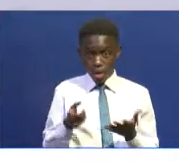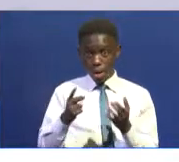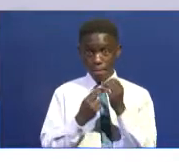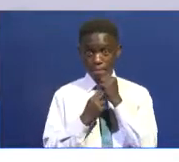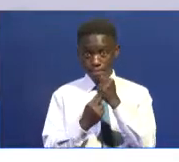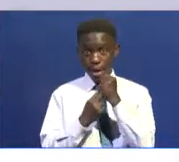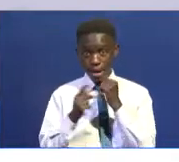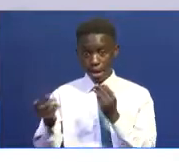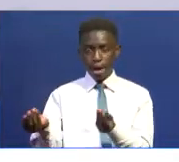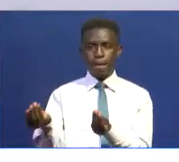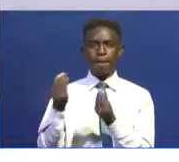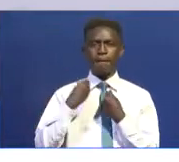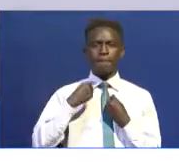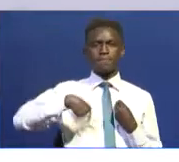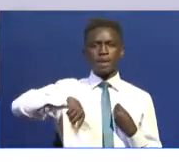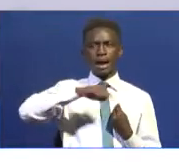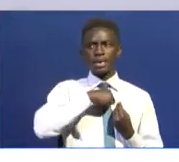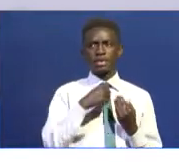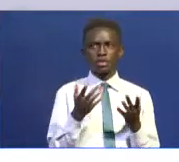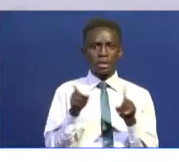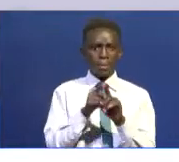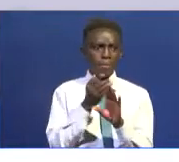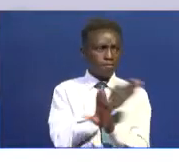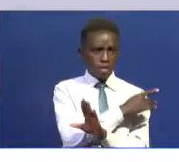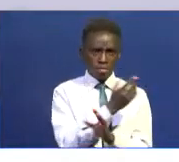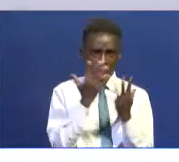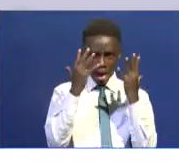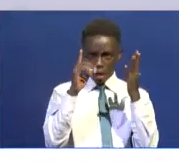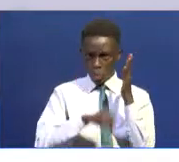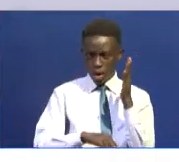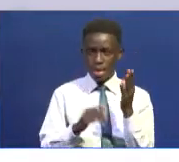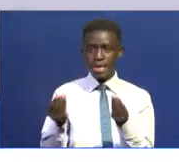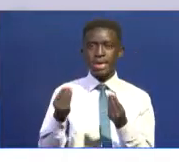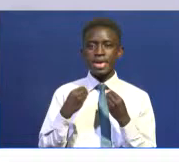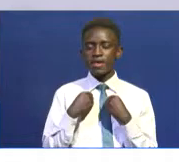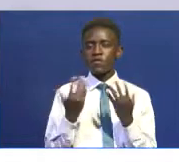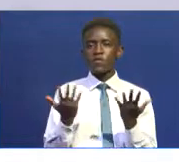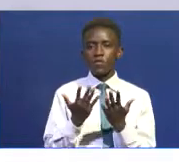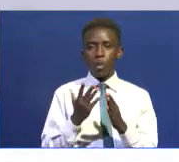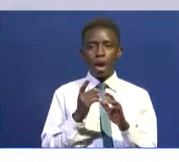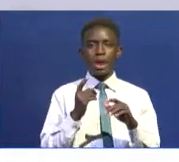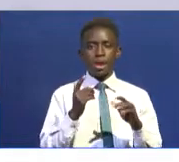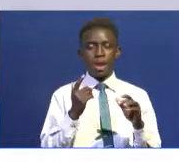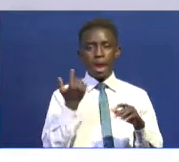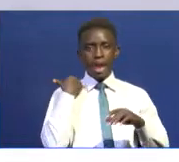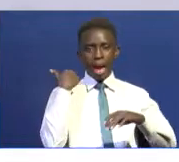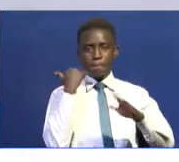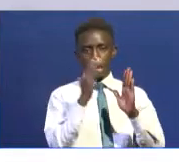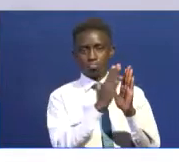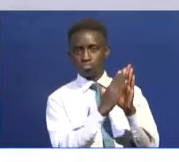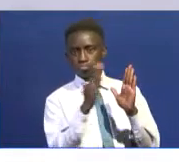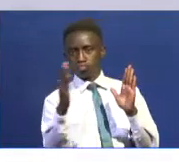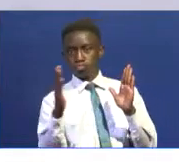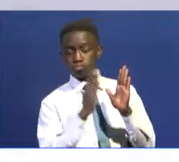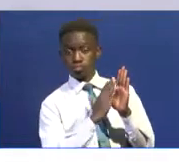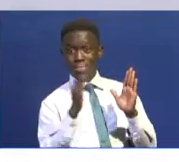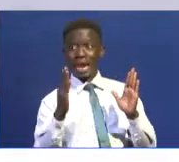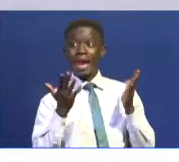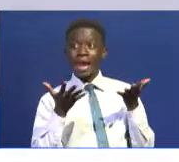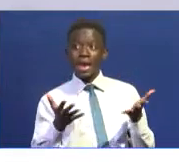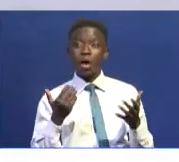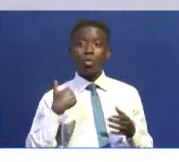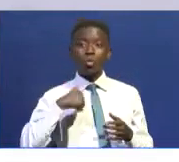us, as Fauzia mentioned, is will give us scale. I mean, with 97% coverage in the market, we want to